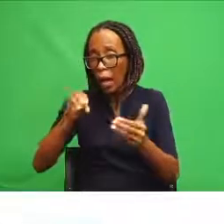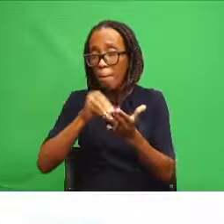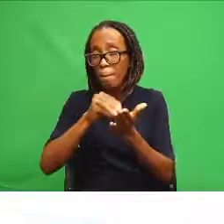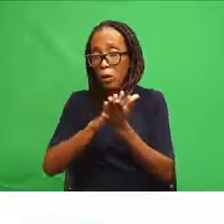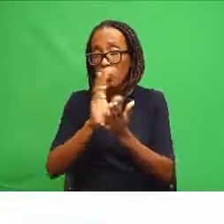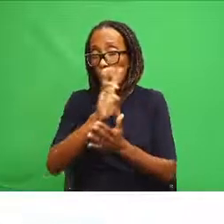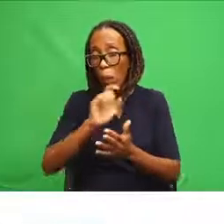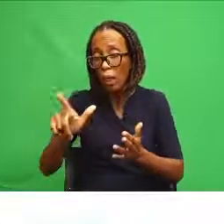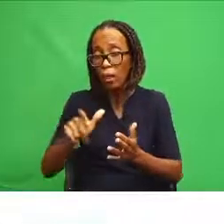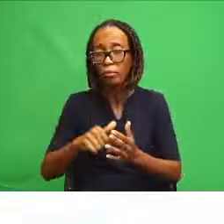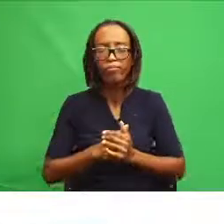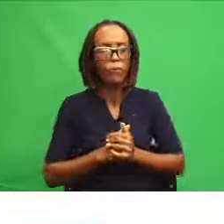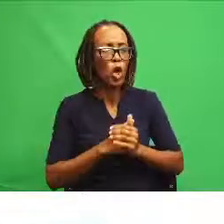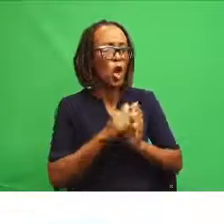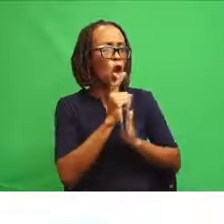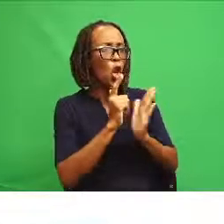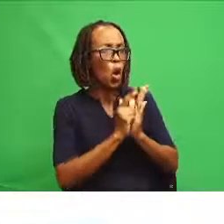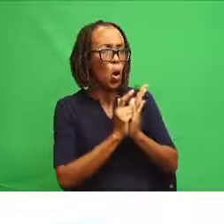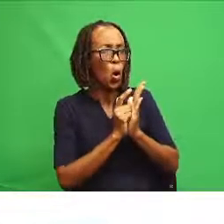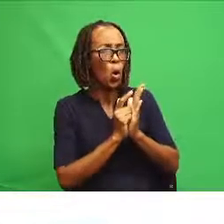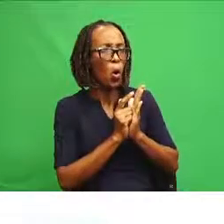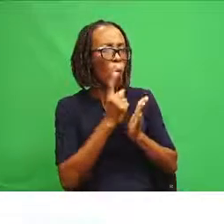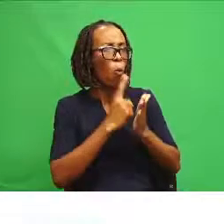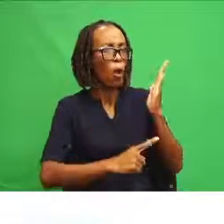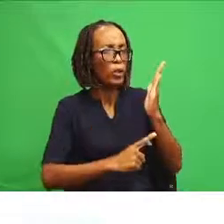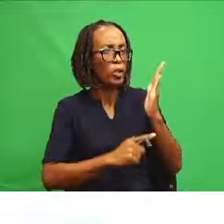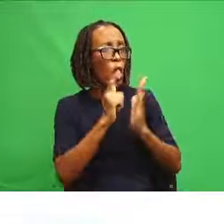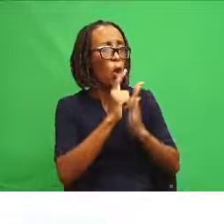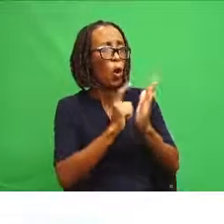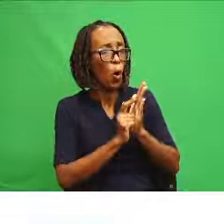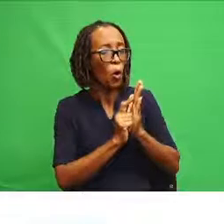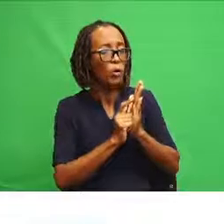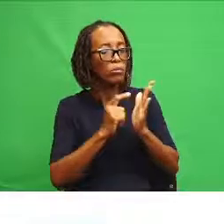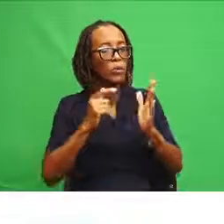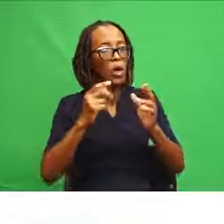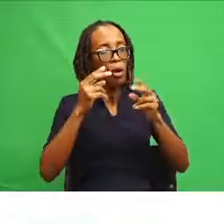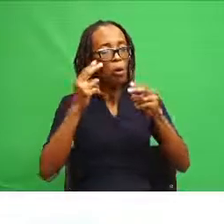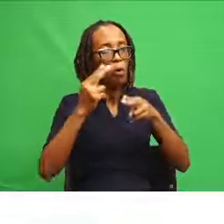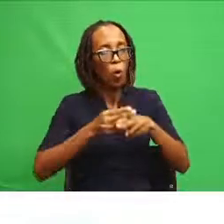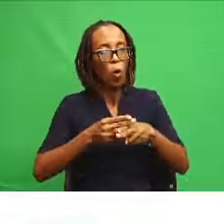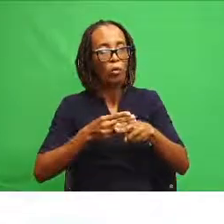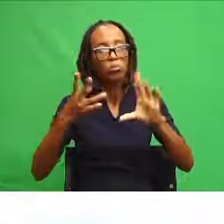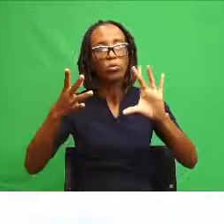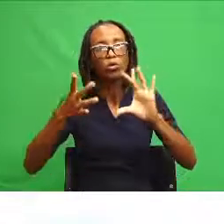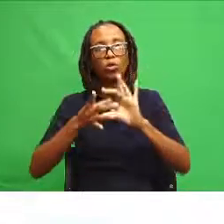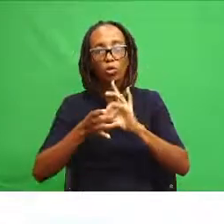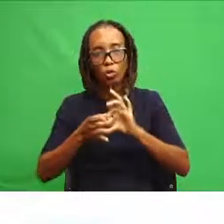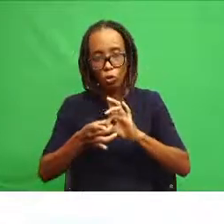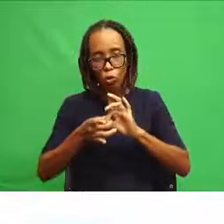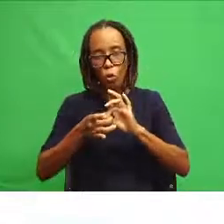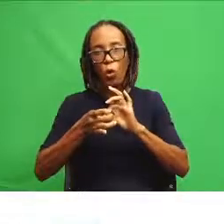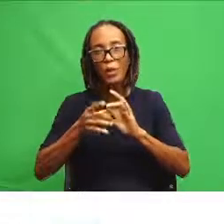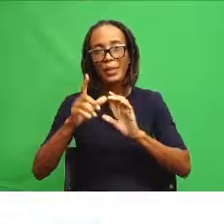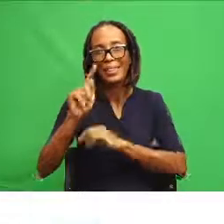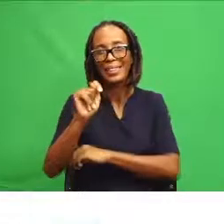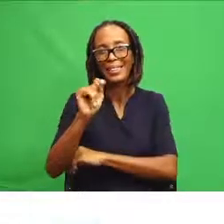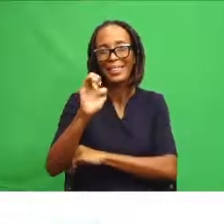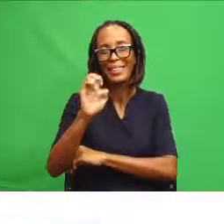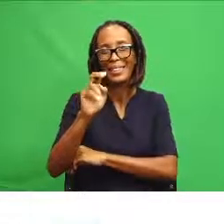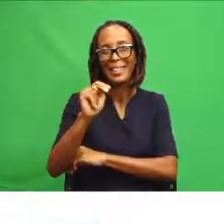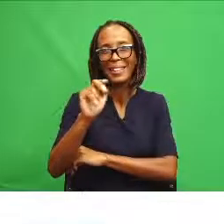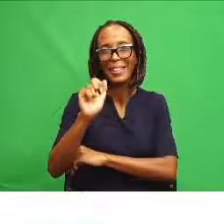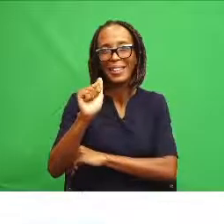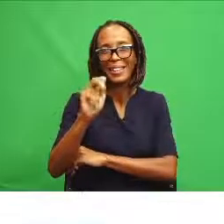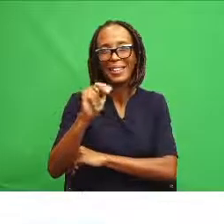in law, there is something called joint tenancy. Again, I'm not an attorney,